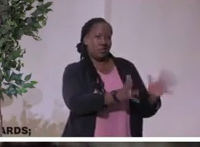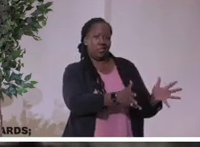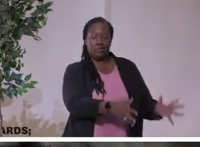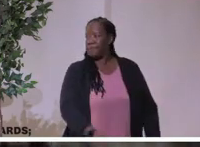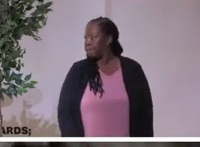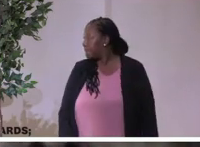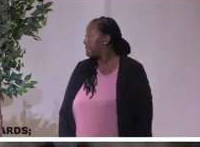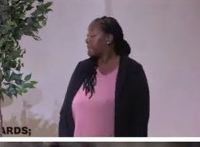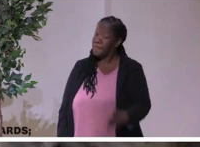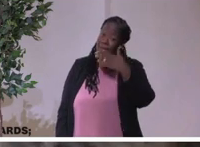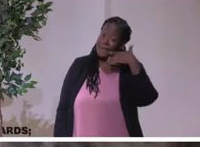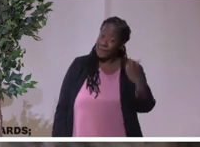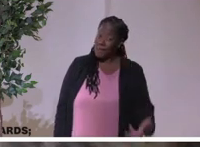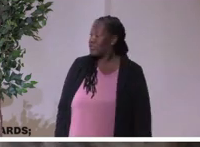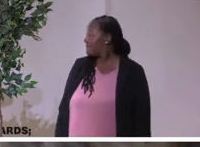Thank you so much.